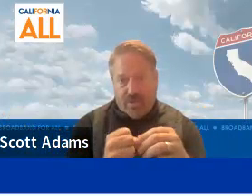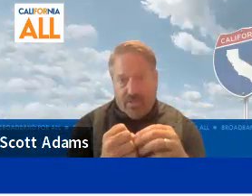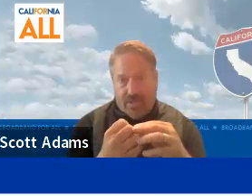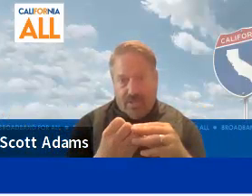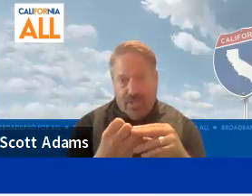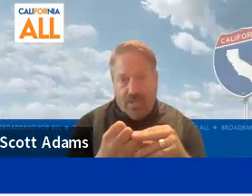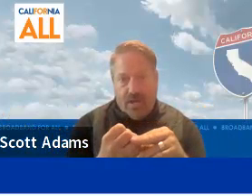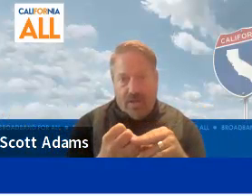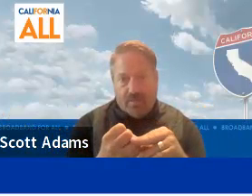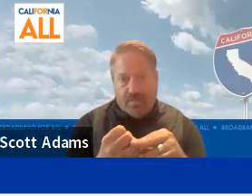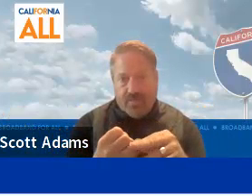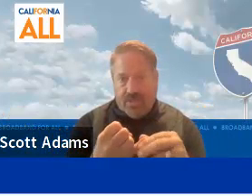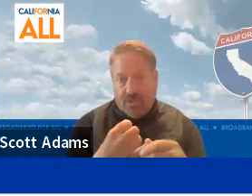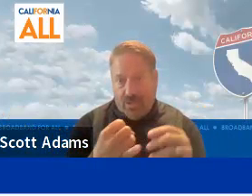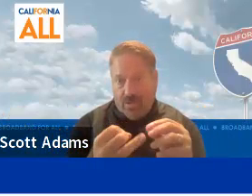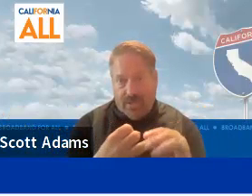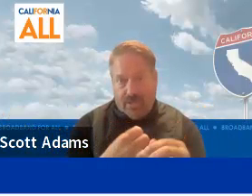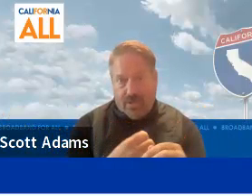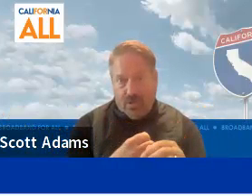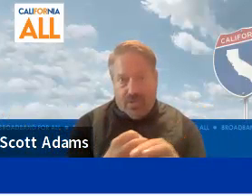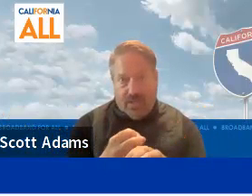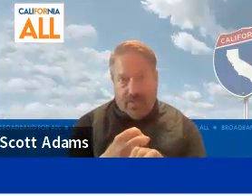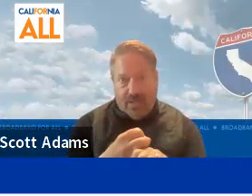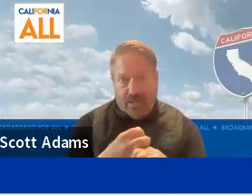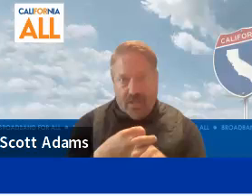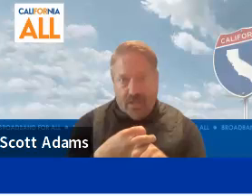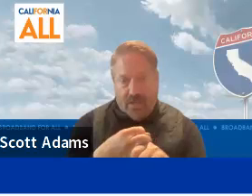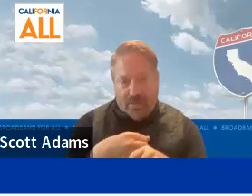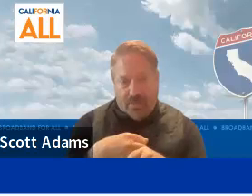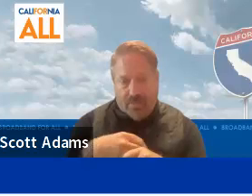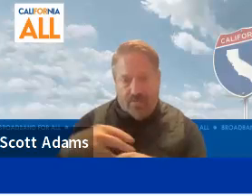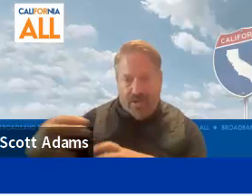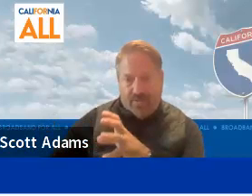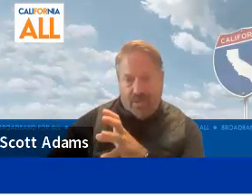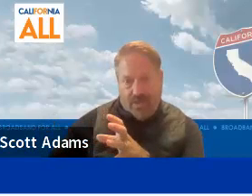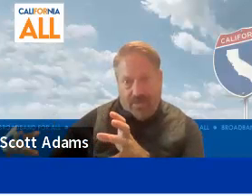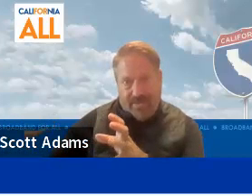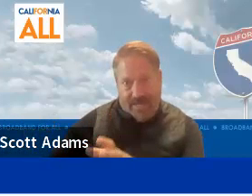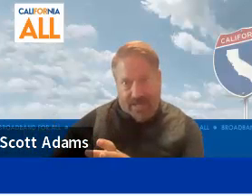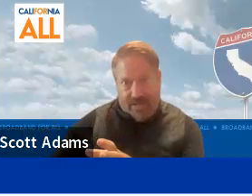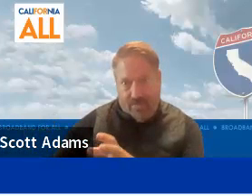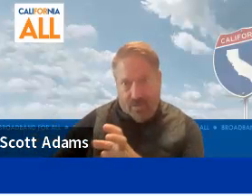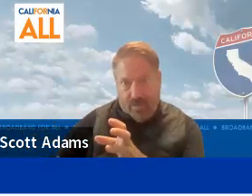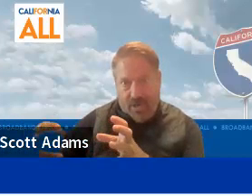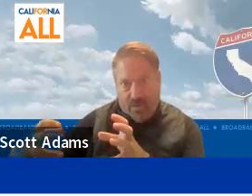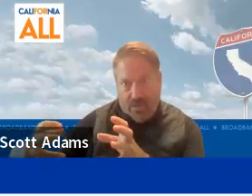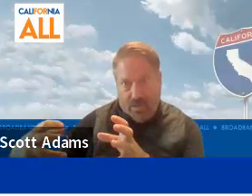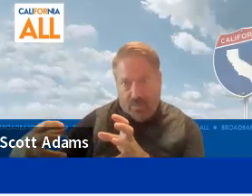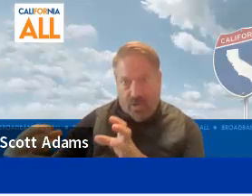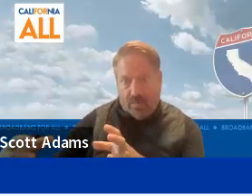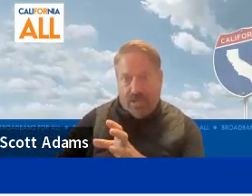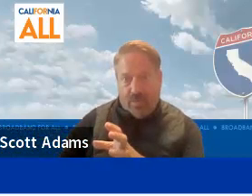essential services, digital literacy and inclusion, and then a very dedicated effort